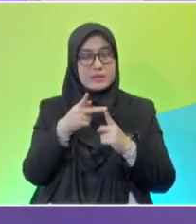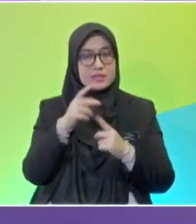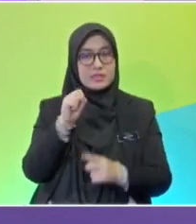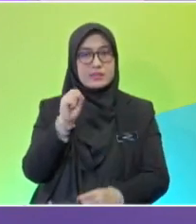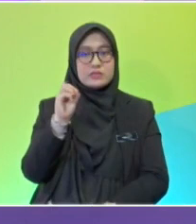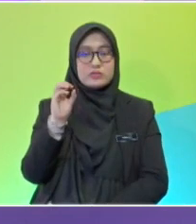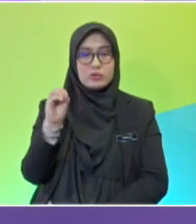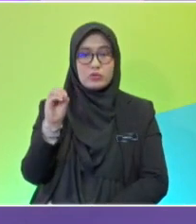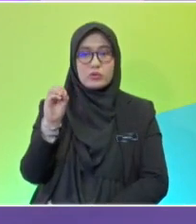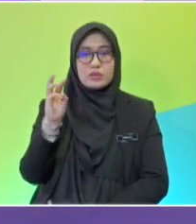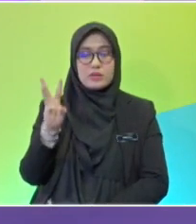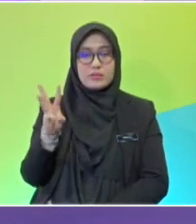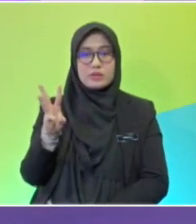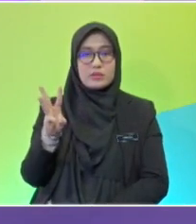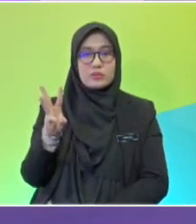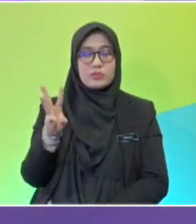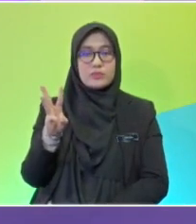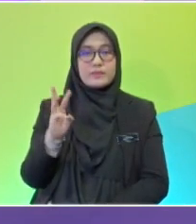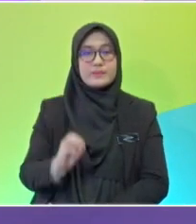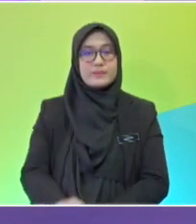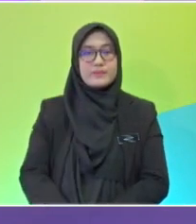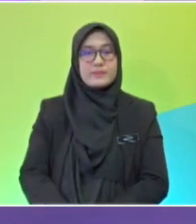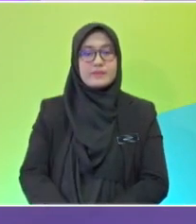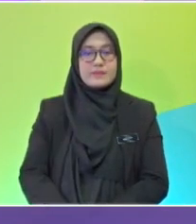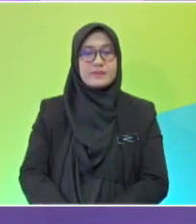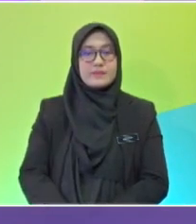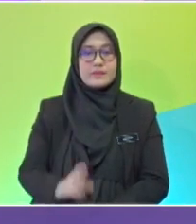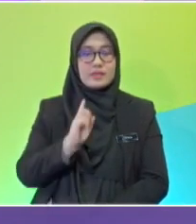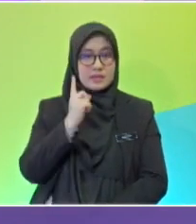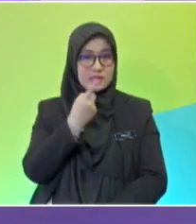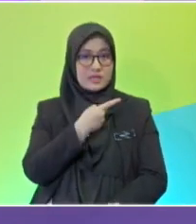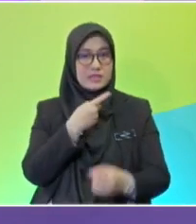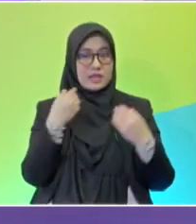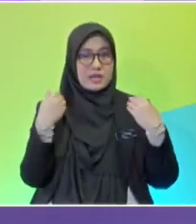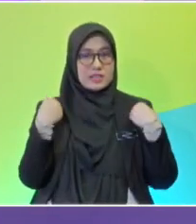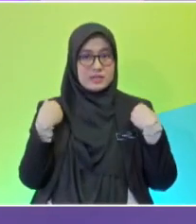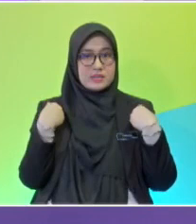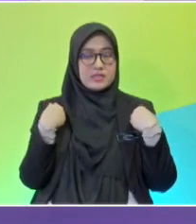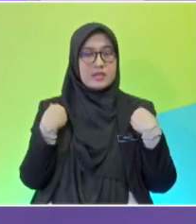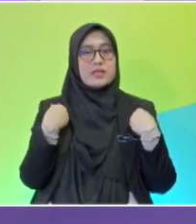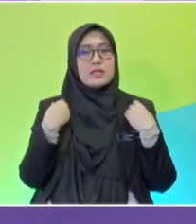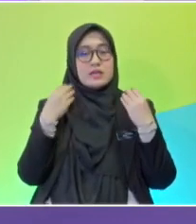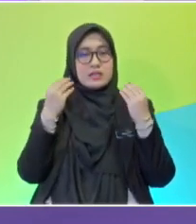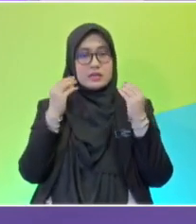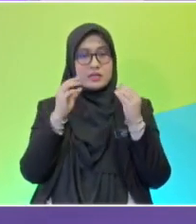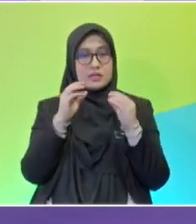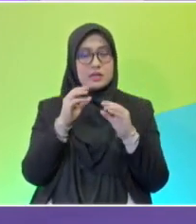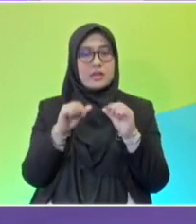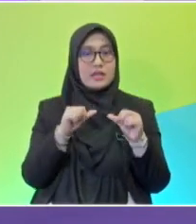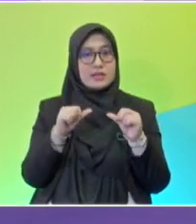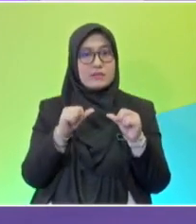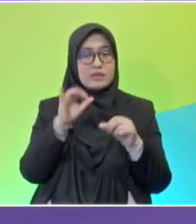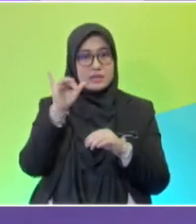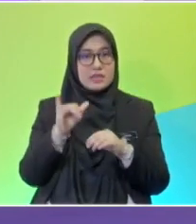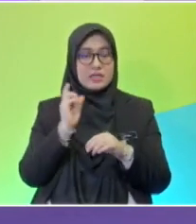learning standard being the main learning standard that you have to teach. And I'm focusing on just the main learning standard.